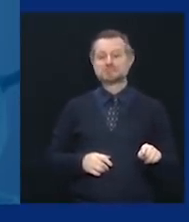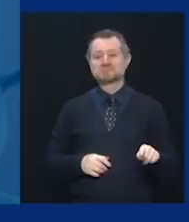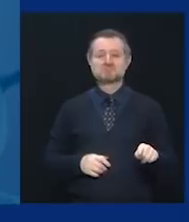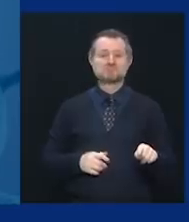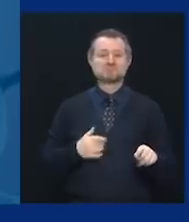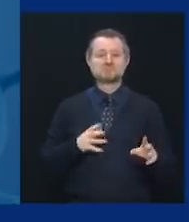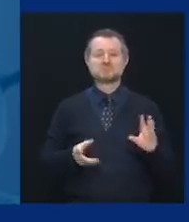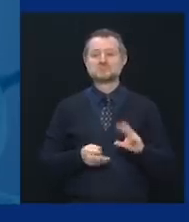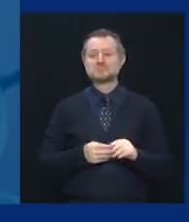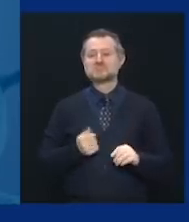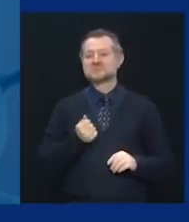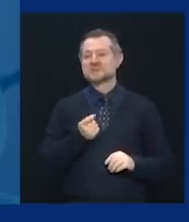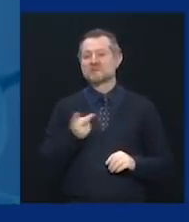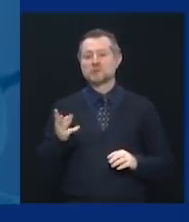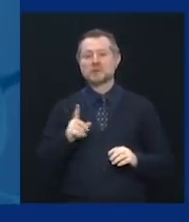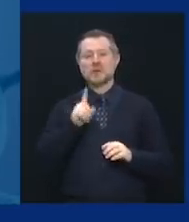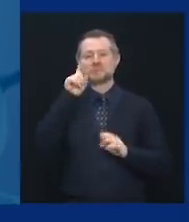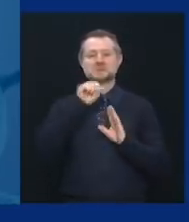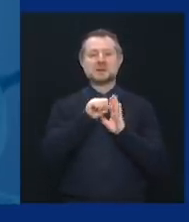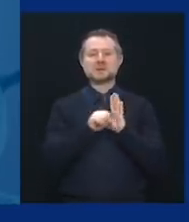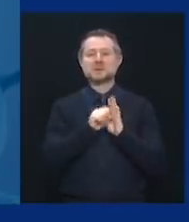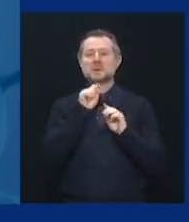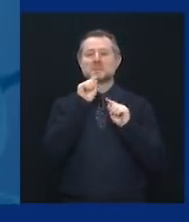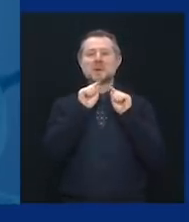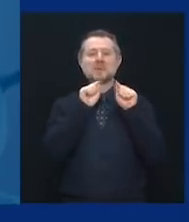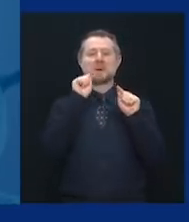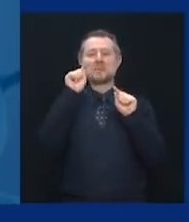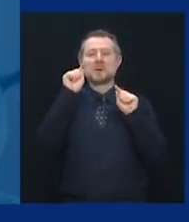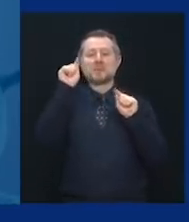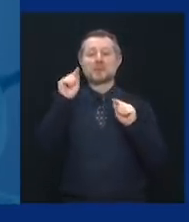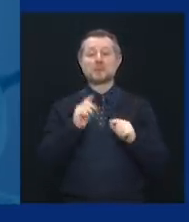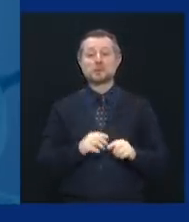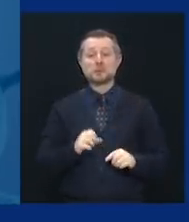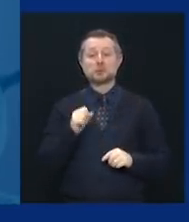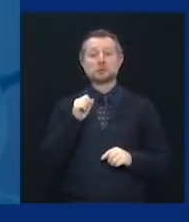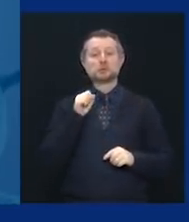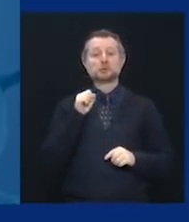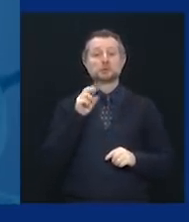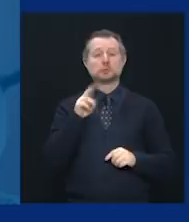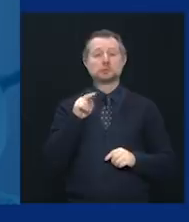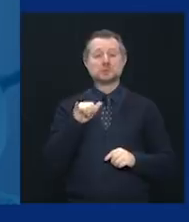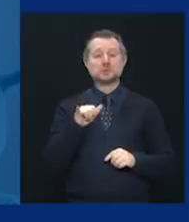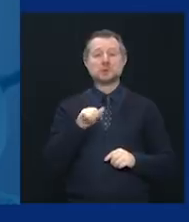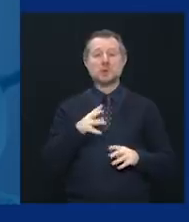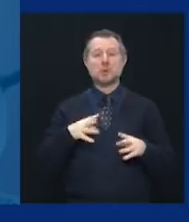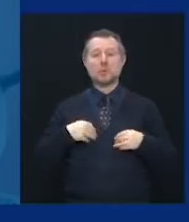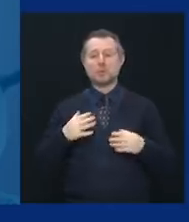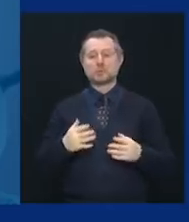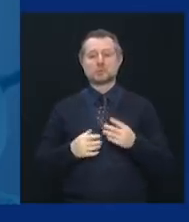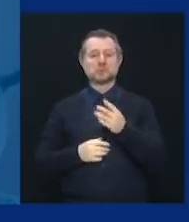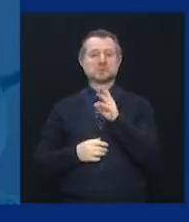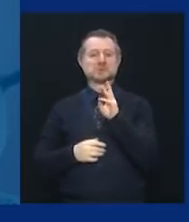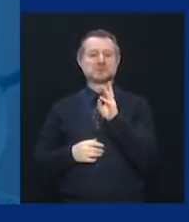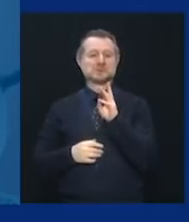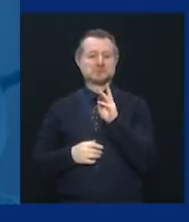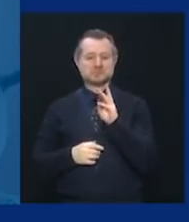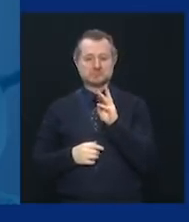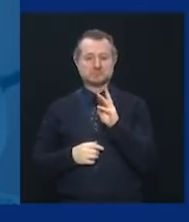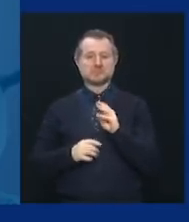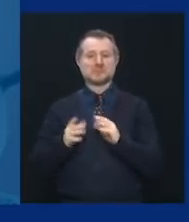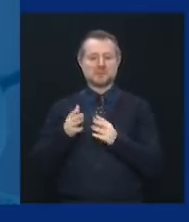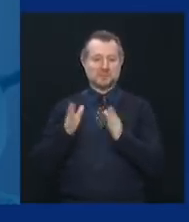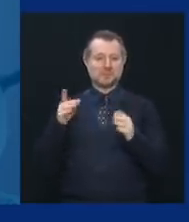several in upstate New York. SUNY has six, State University of New York, runs six public